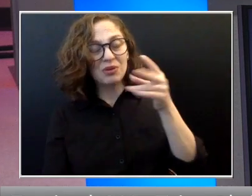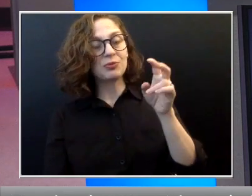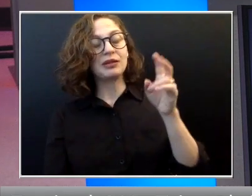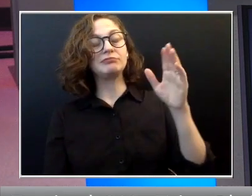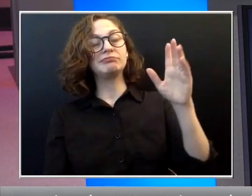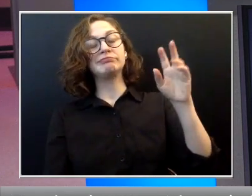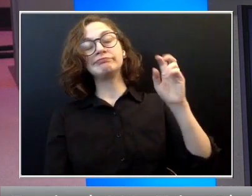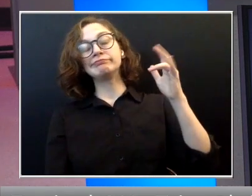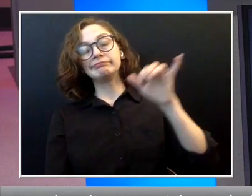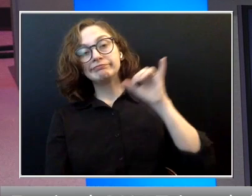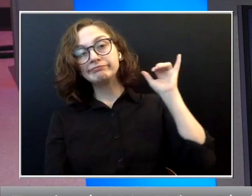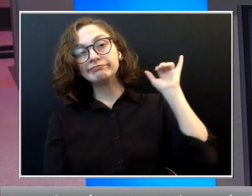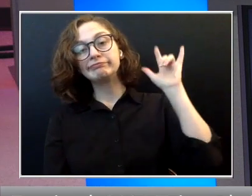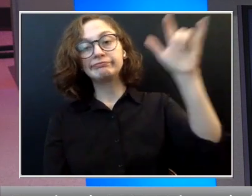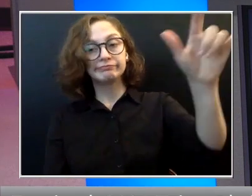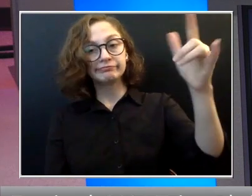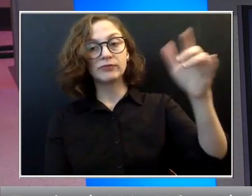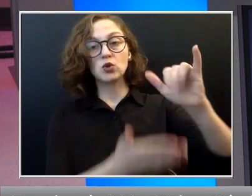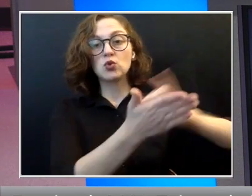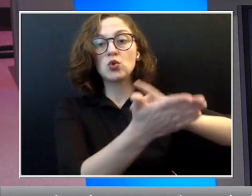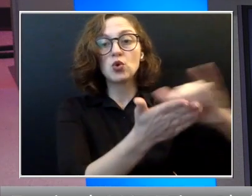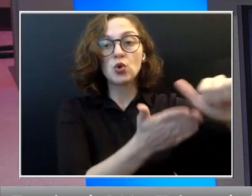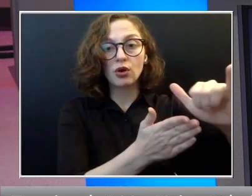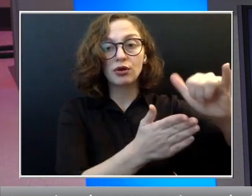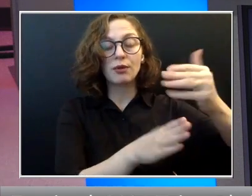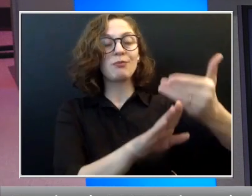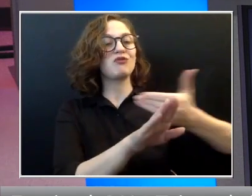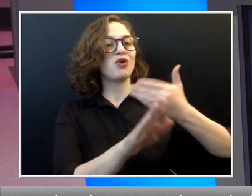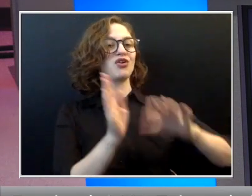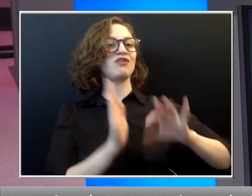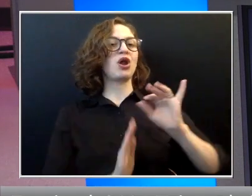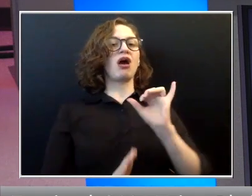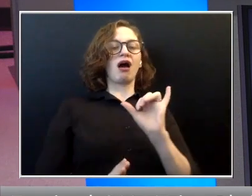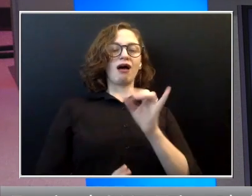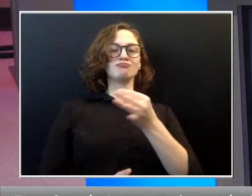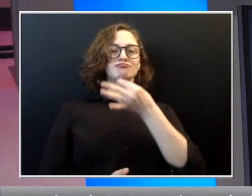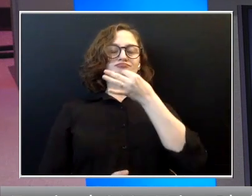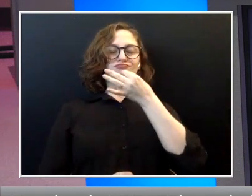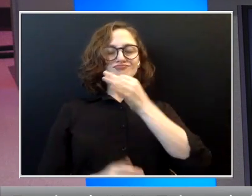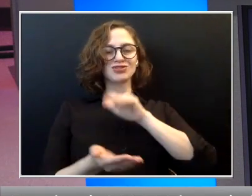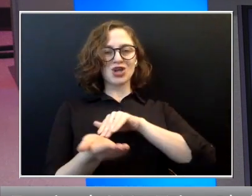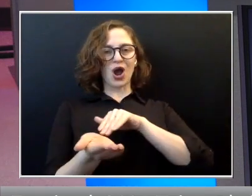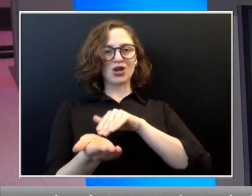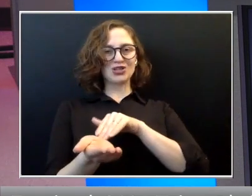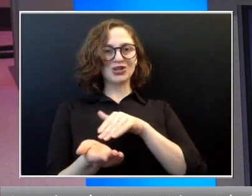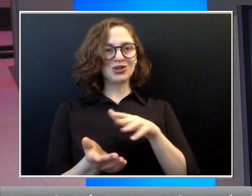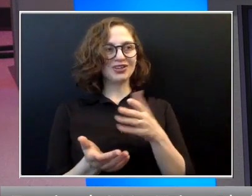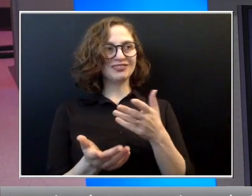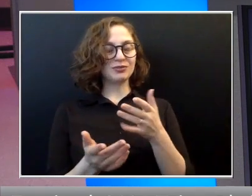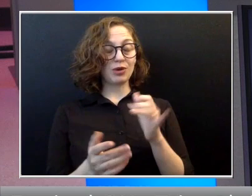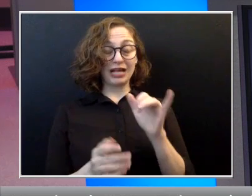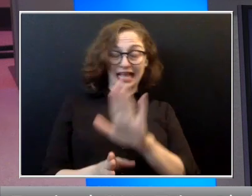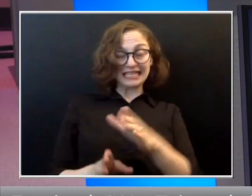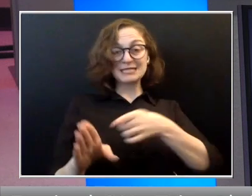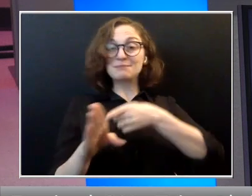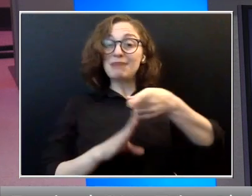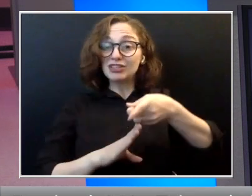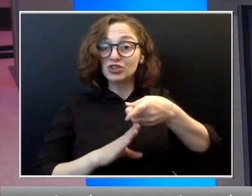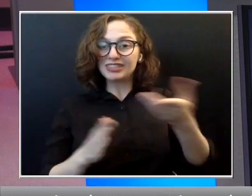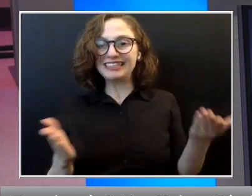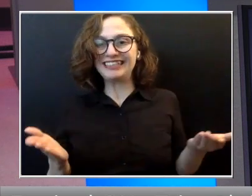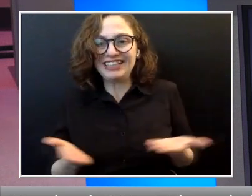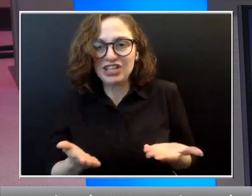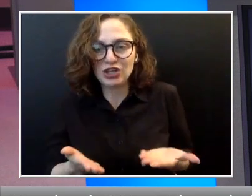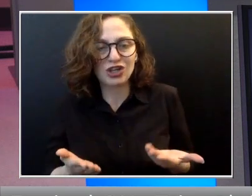learning that there was an excellent doctor who does this for a living. This is Dr. Shaw's thing, right in your own backyard.